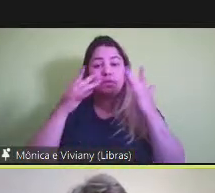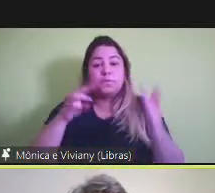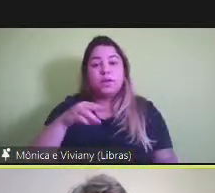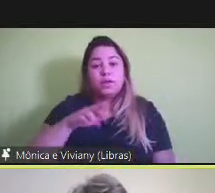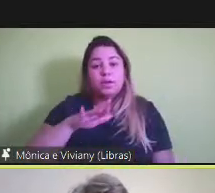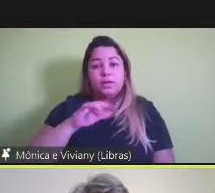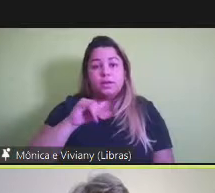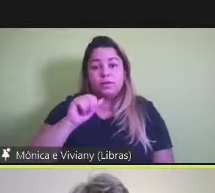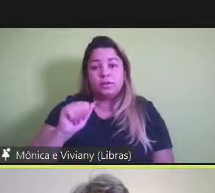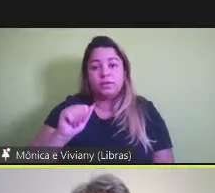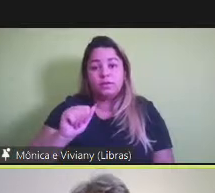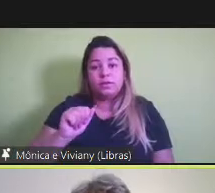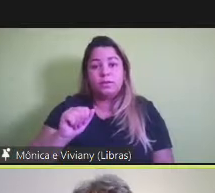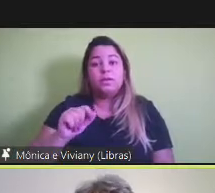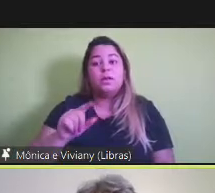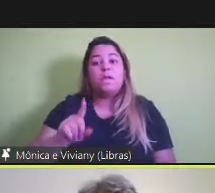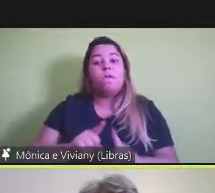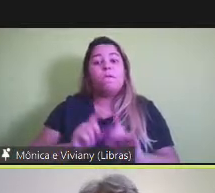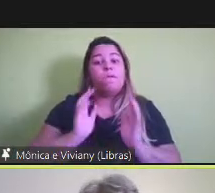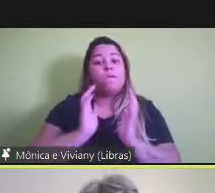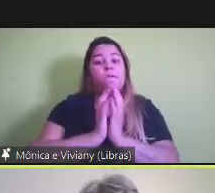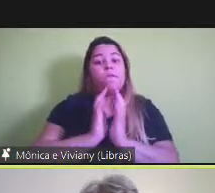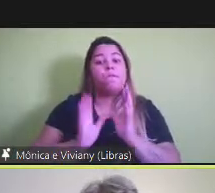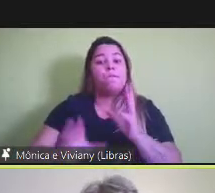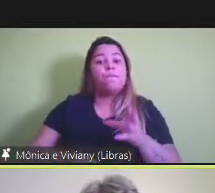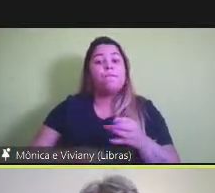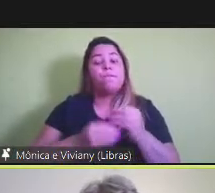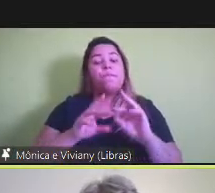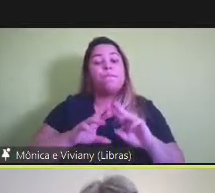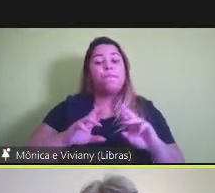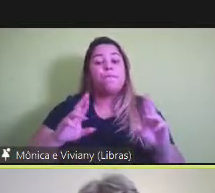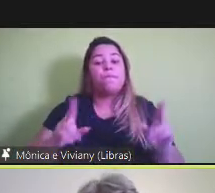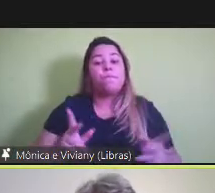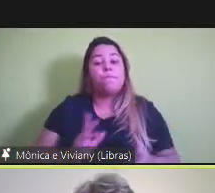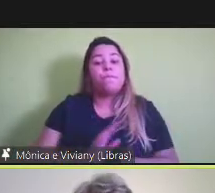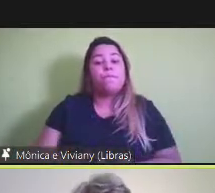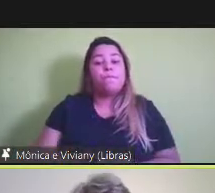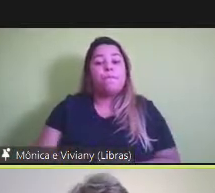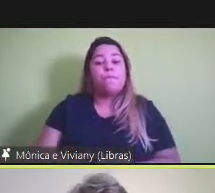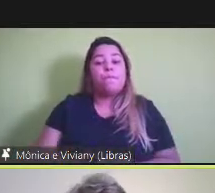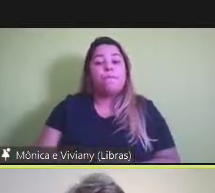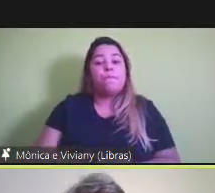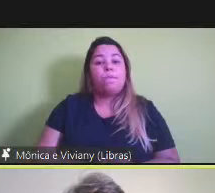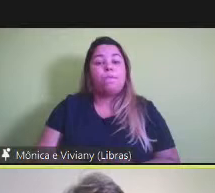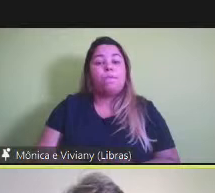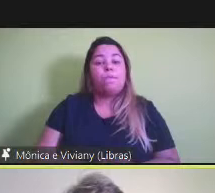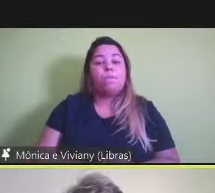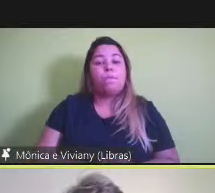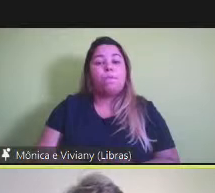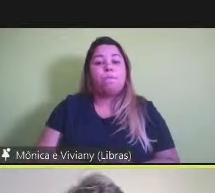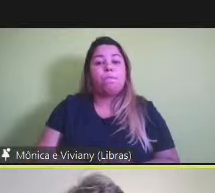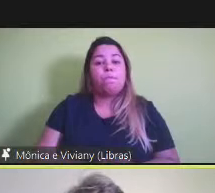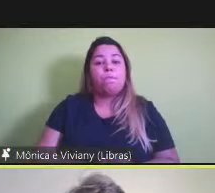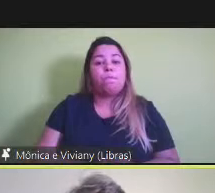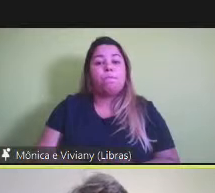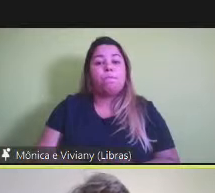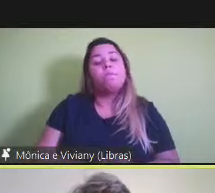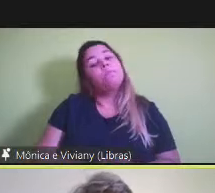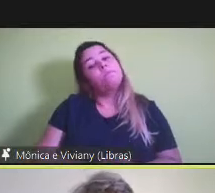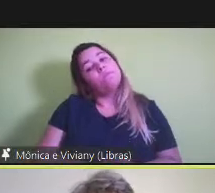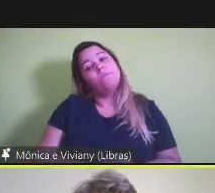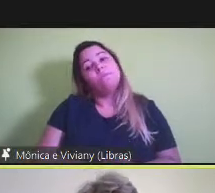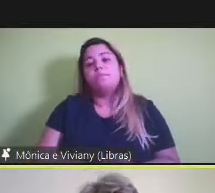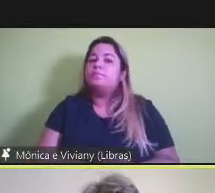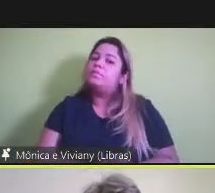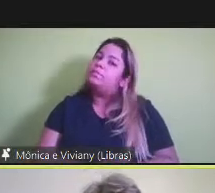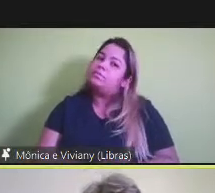presented before. Marina mentioned this intentional aspect and this team. This includes these differences. Okay, you can go to